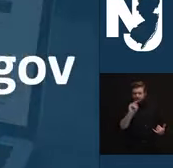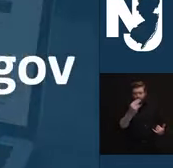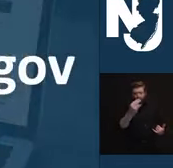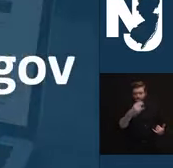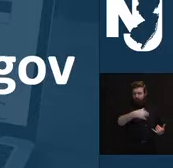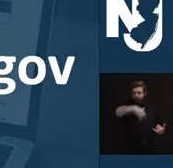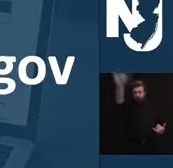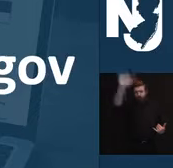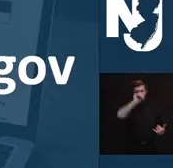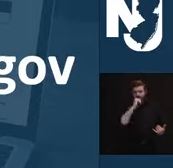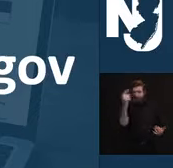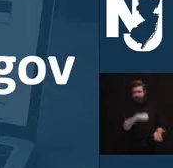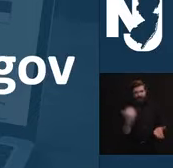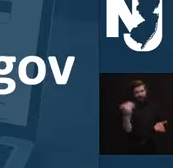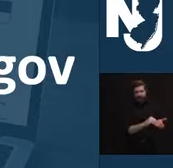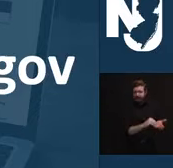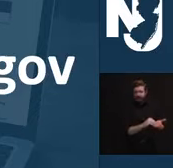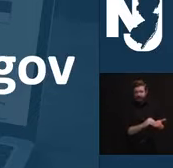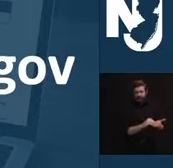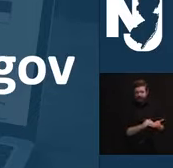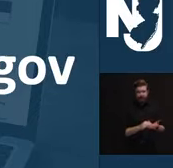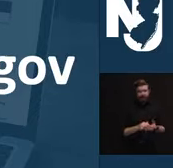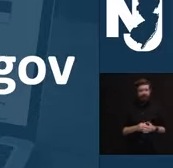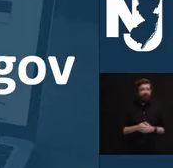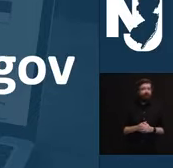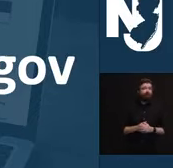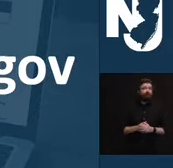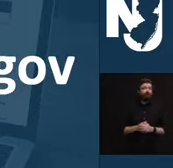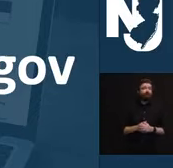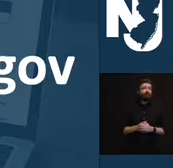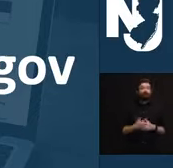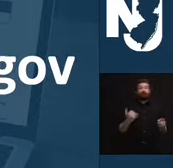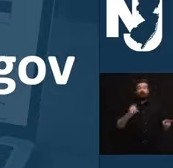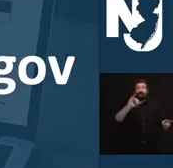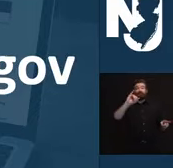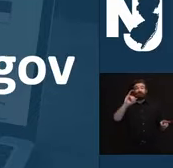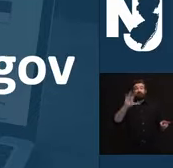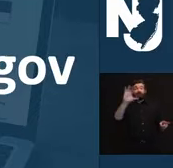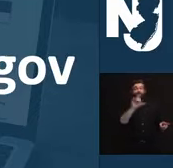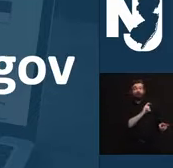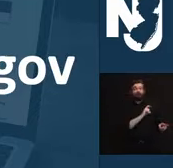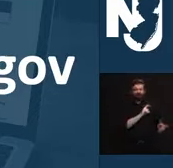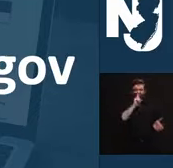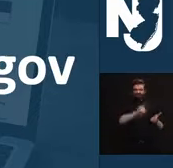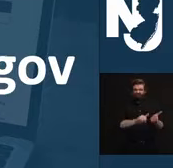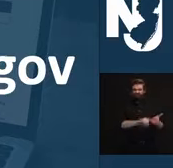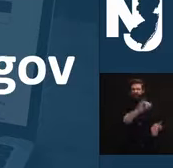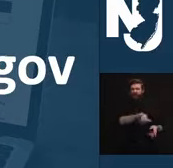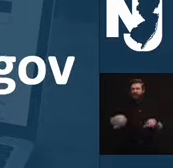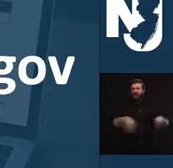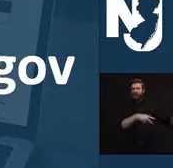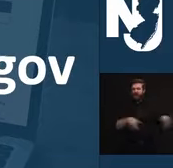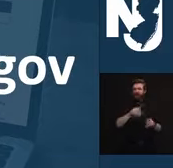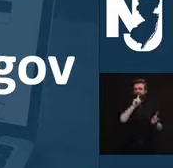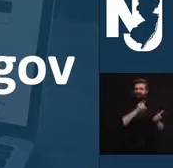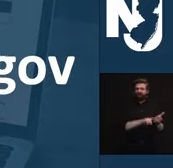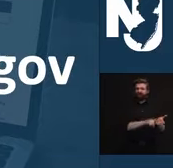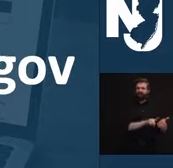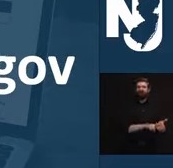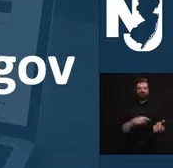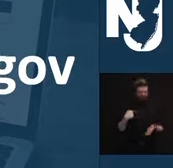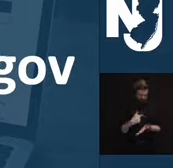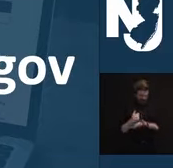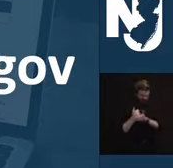law enforcement is currently investigating this matter, and we will assist their investigation in any way necessary and take action